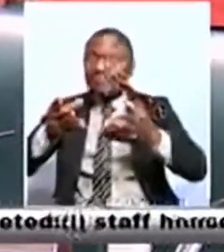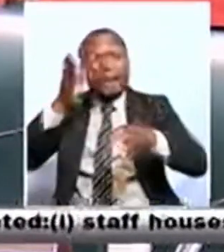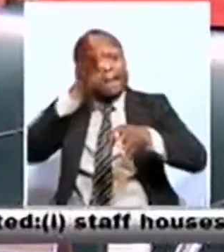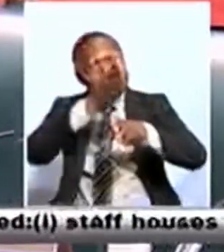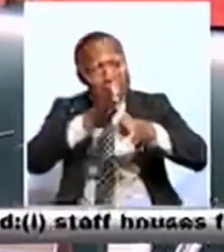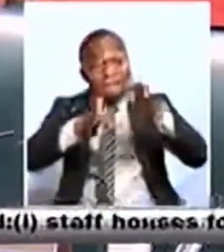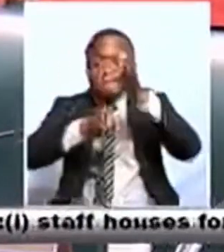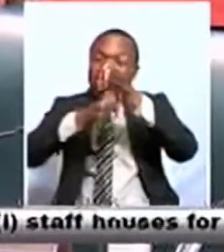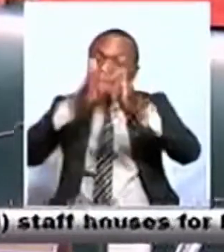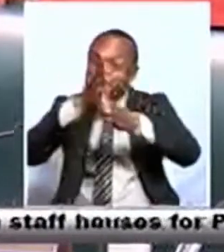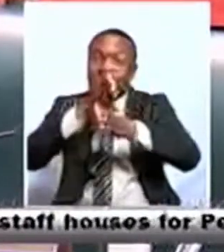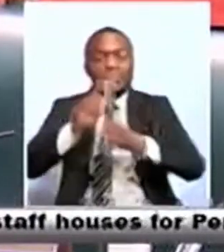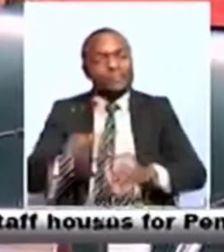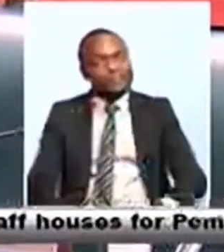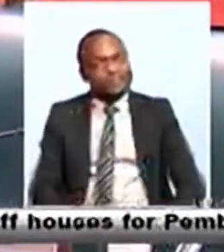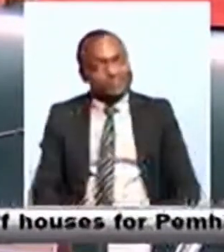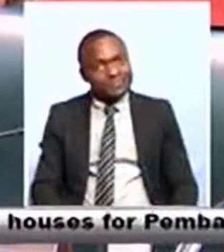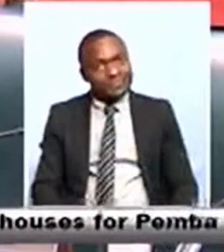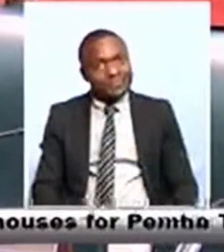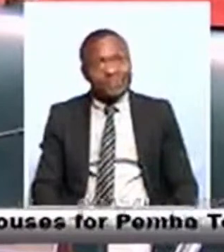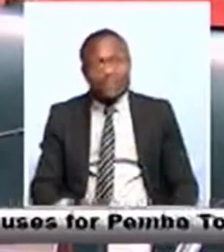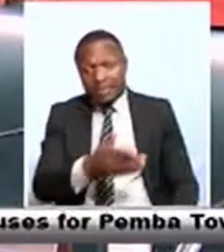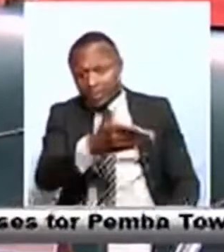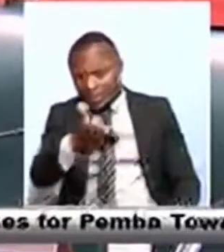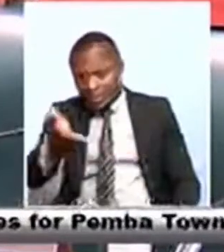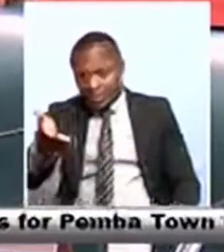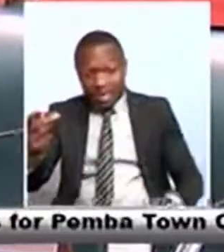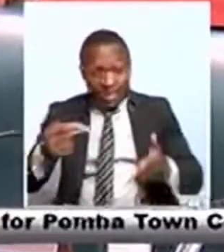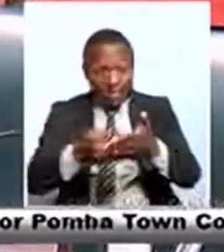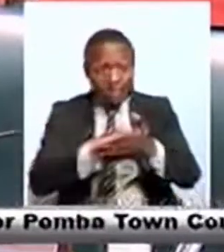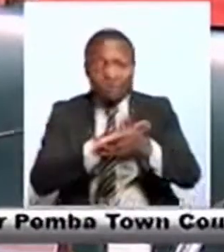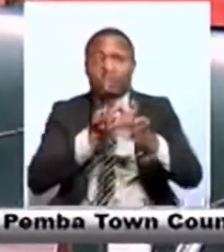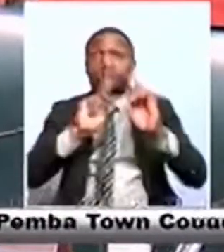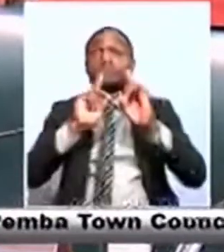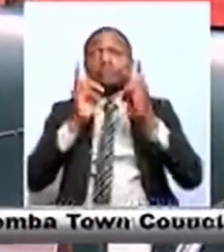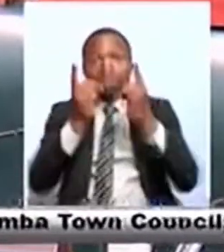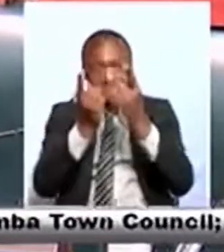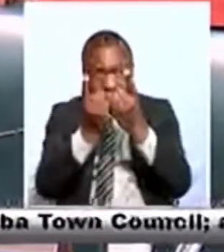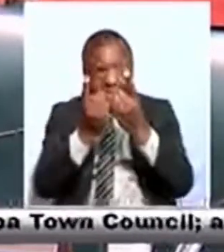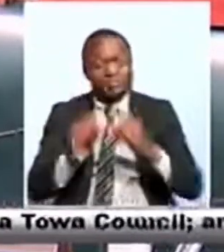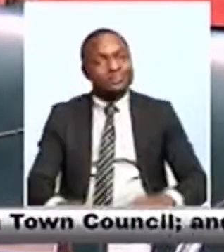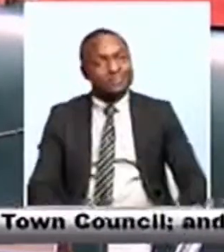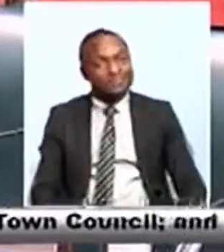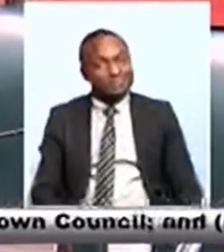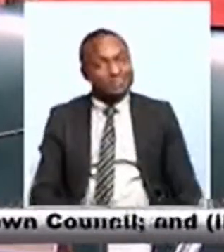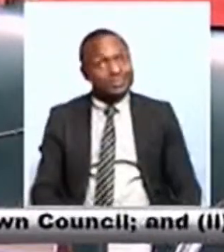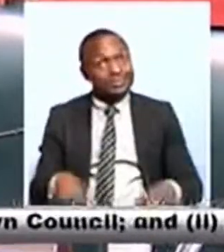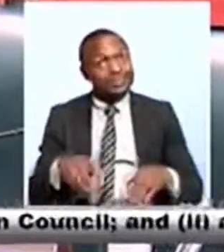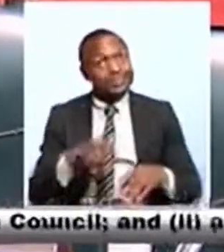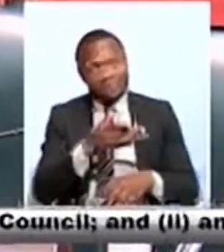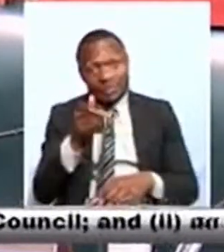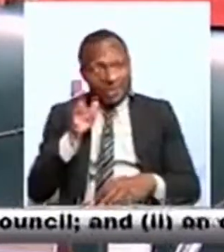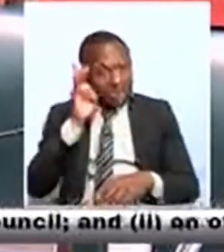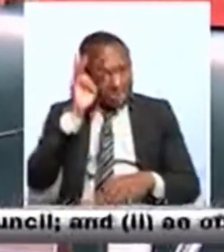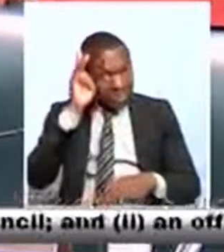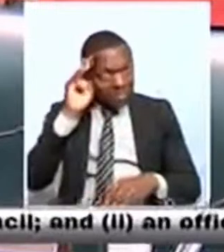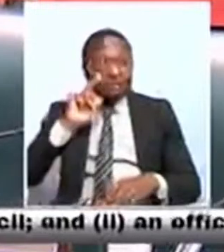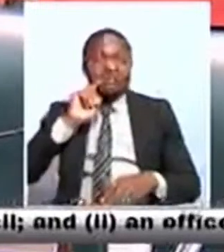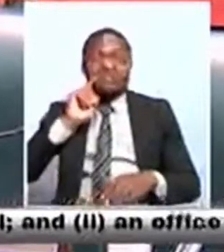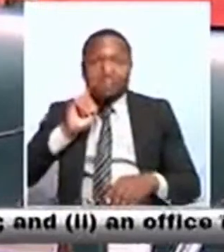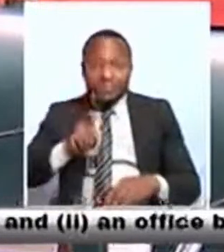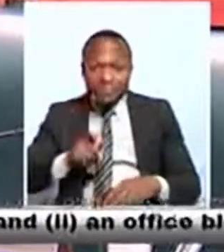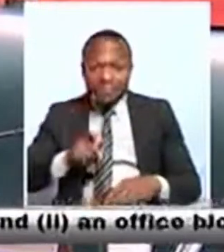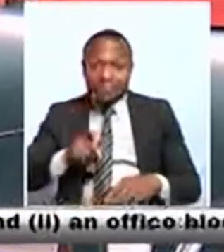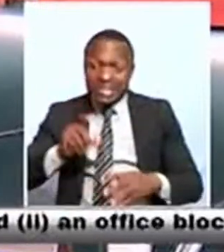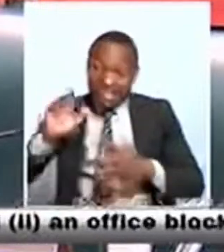infrastructure, especially in those new districts. So we just have, as a ministry, we just have to come up with